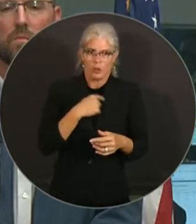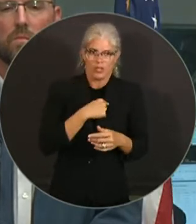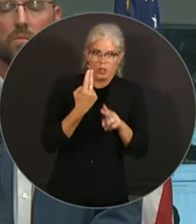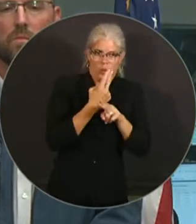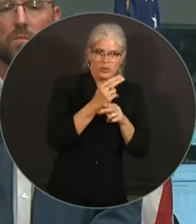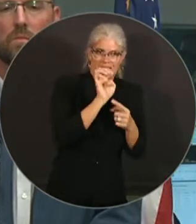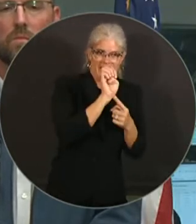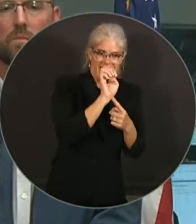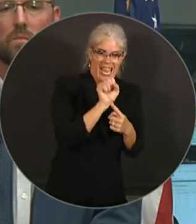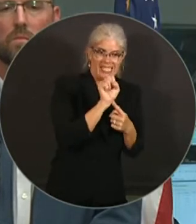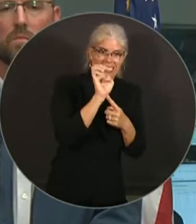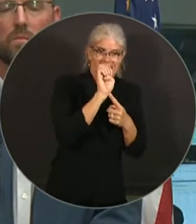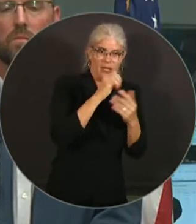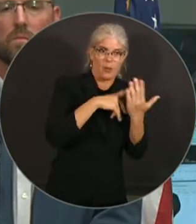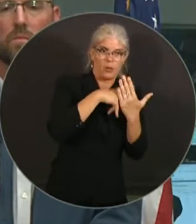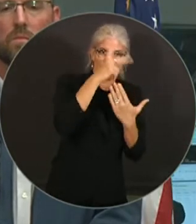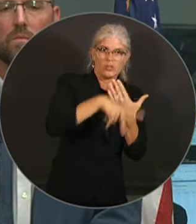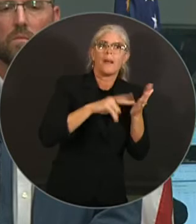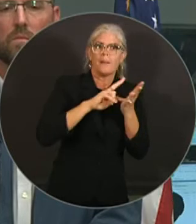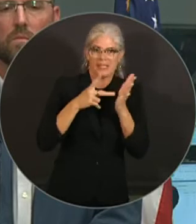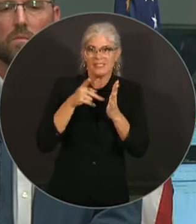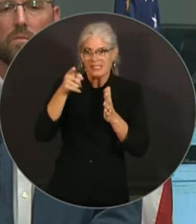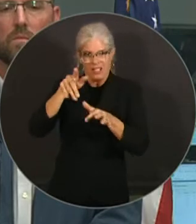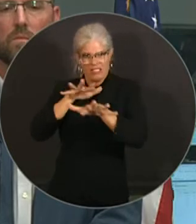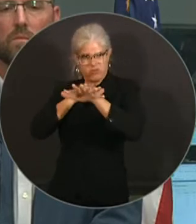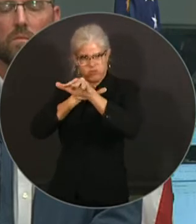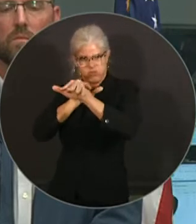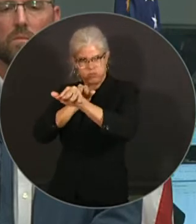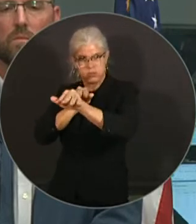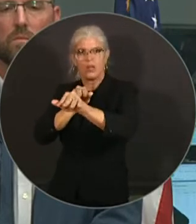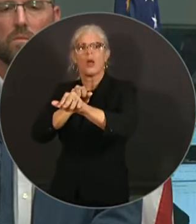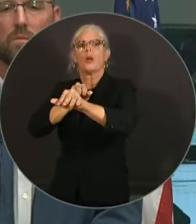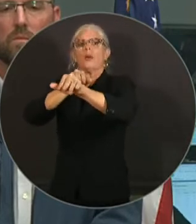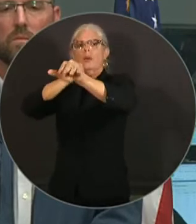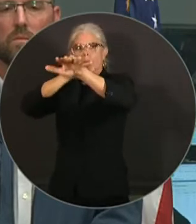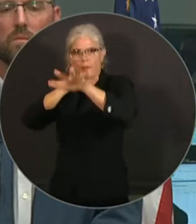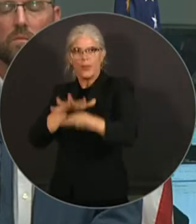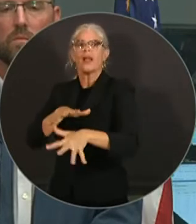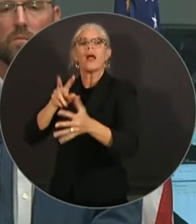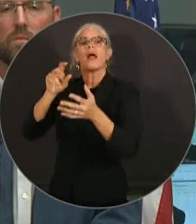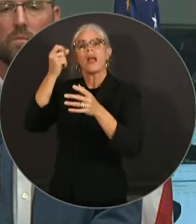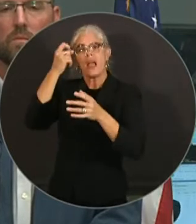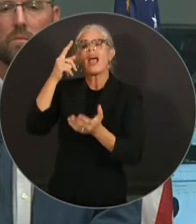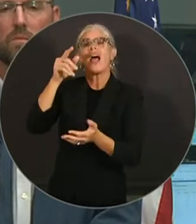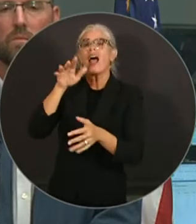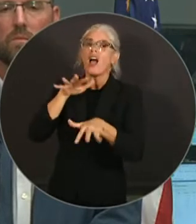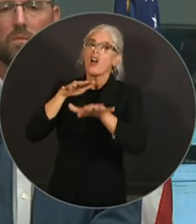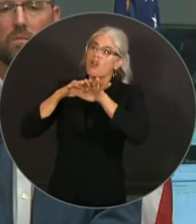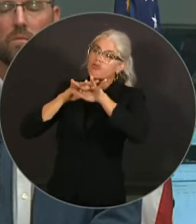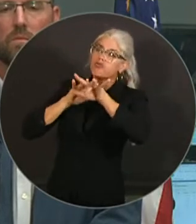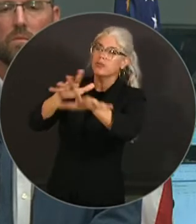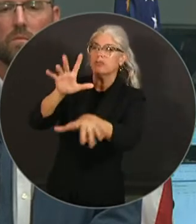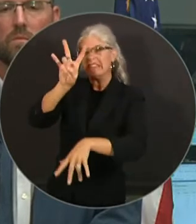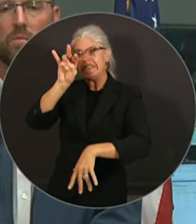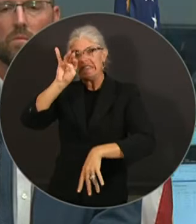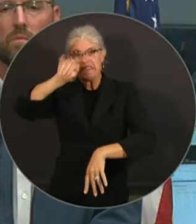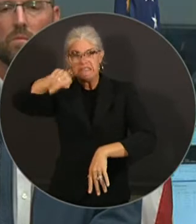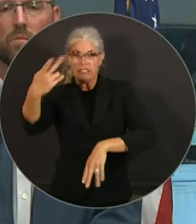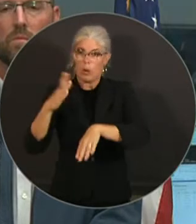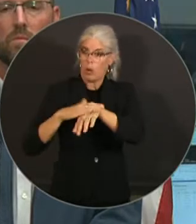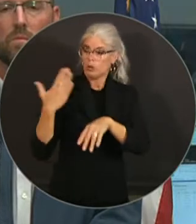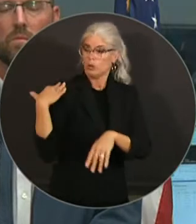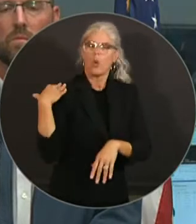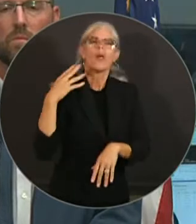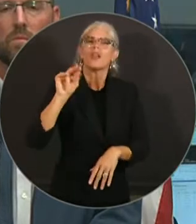enough congestion that we're not going to be at highway speeds. And I want to talk about making sure that we keep those shoulders open. If your car breaks